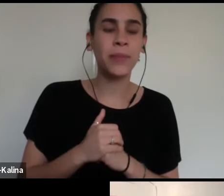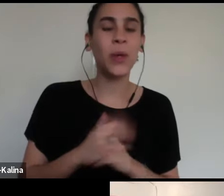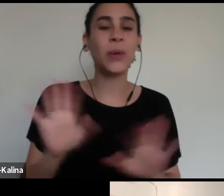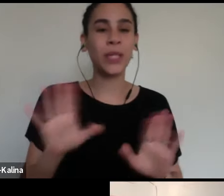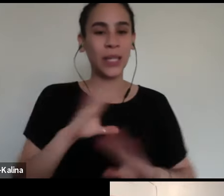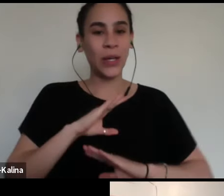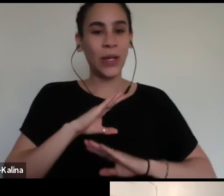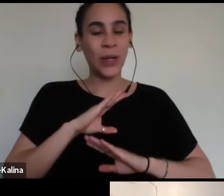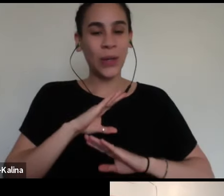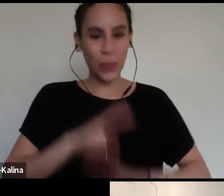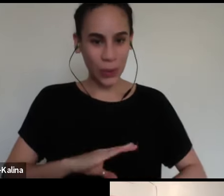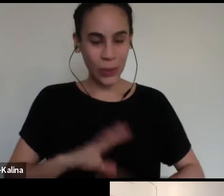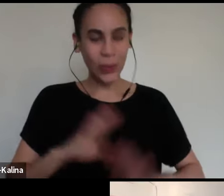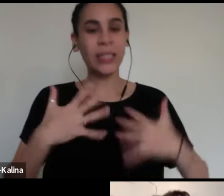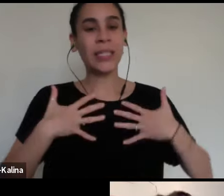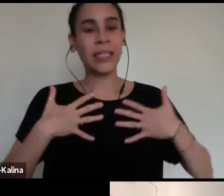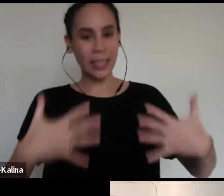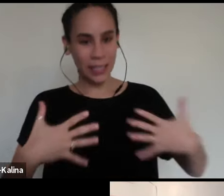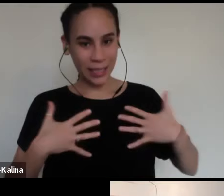Yeah. So